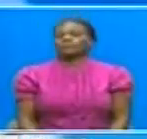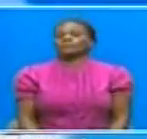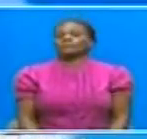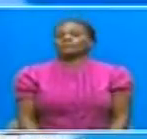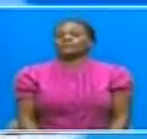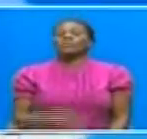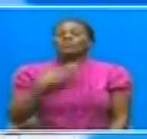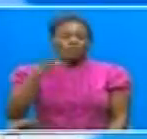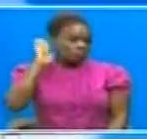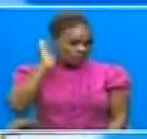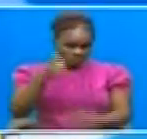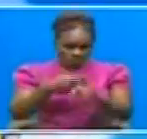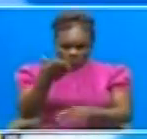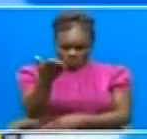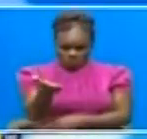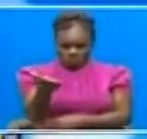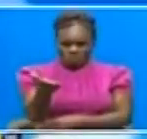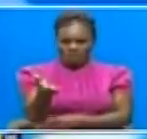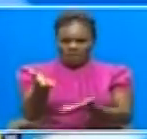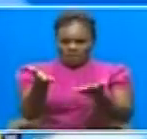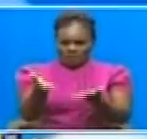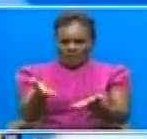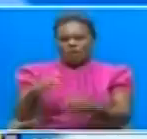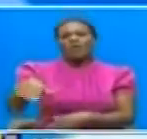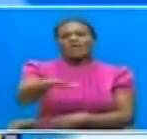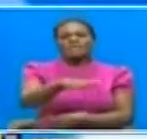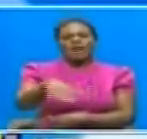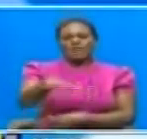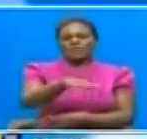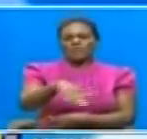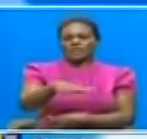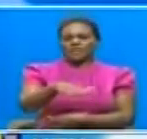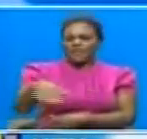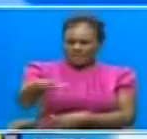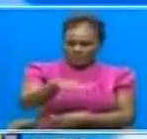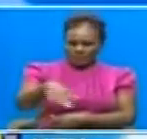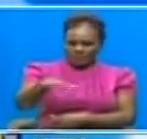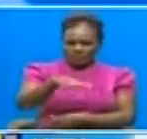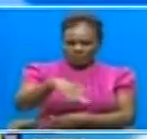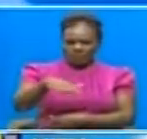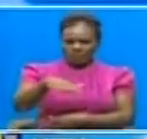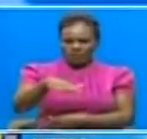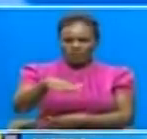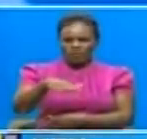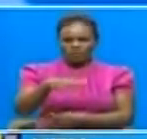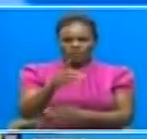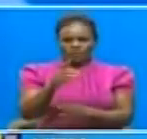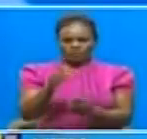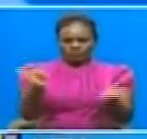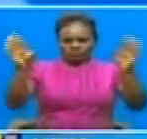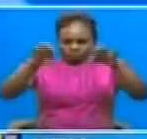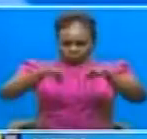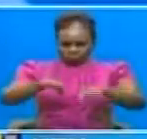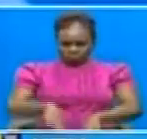And as we look forward to hearing from you, let's turn to matters about the environment. Environmental degradation is